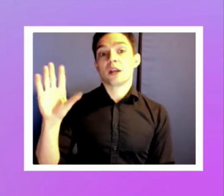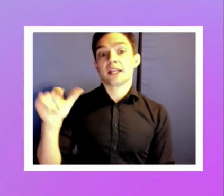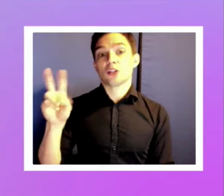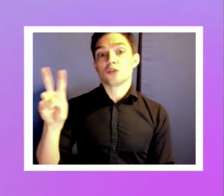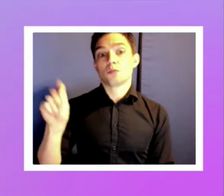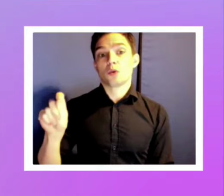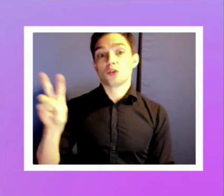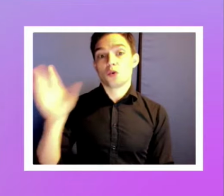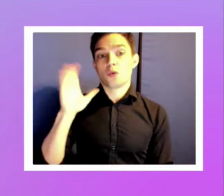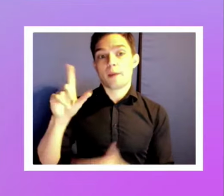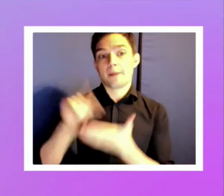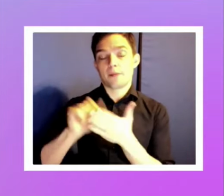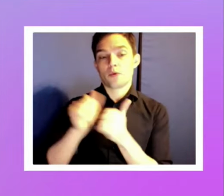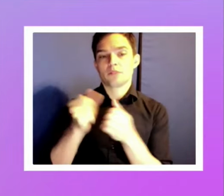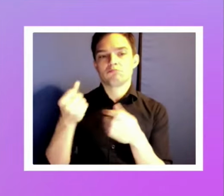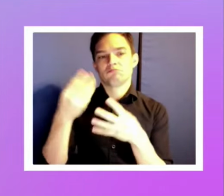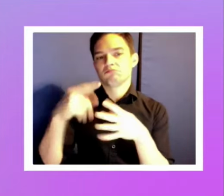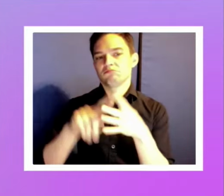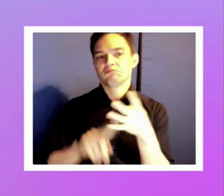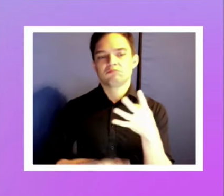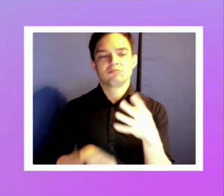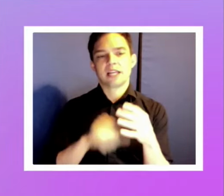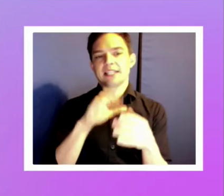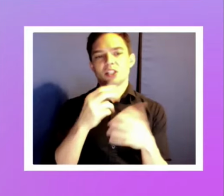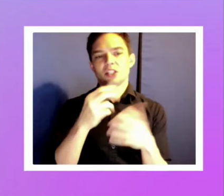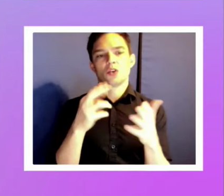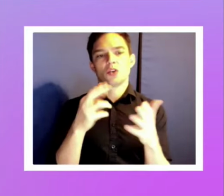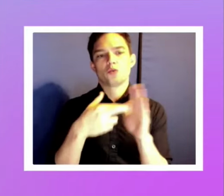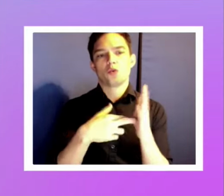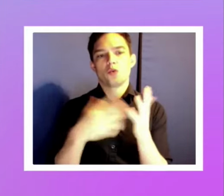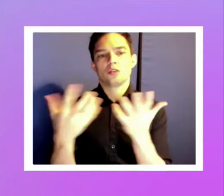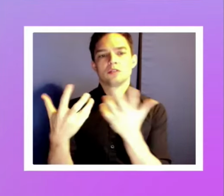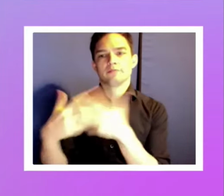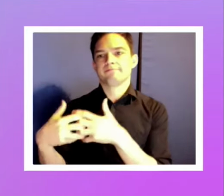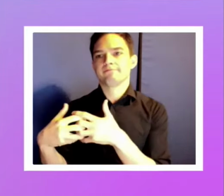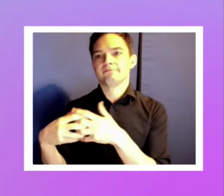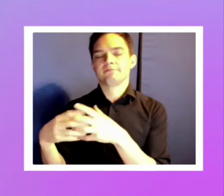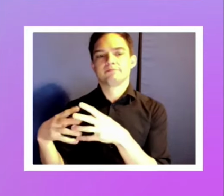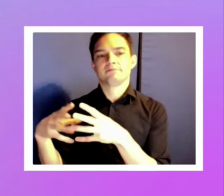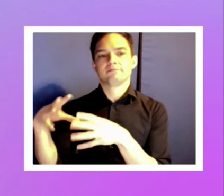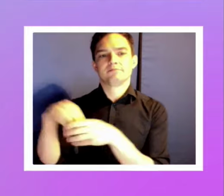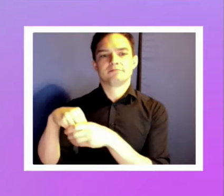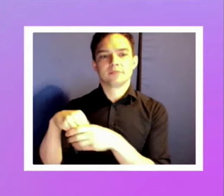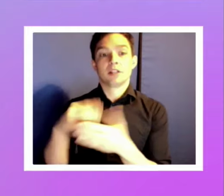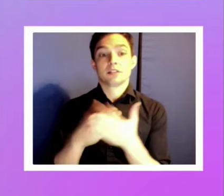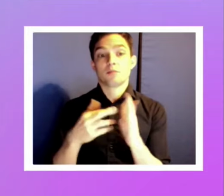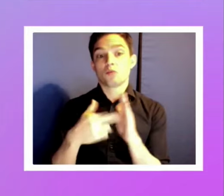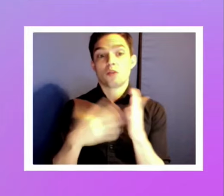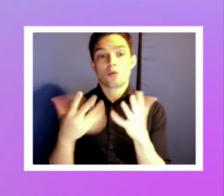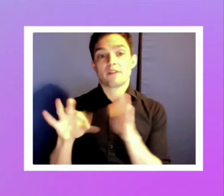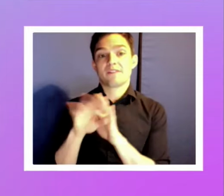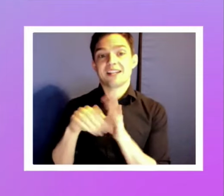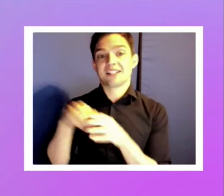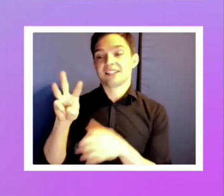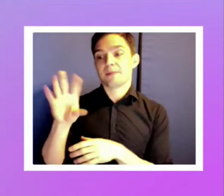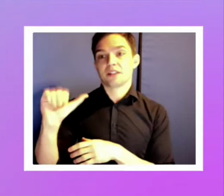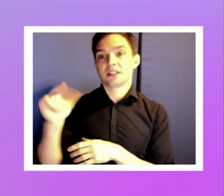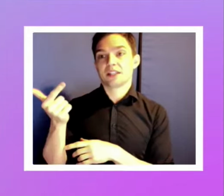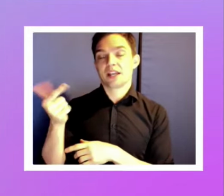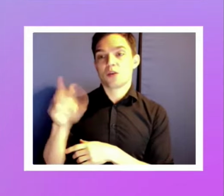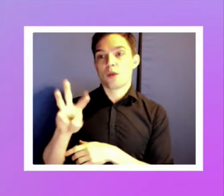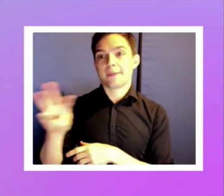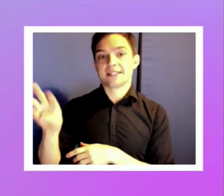publish with a number of ACT rules. Some of the rules can already be found on the W3C website,